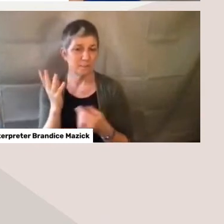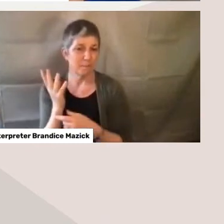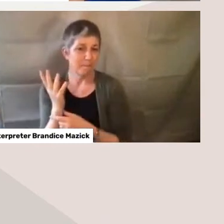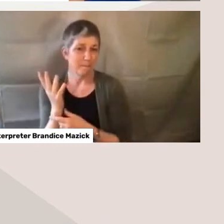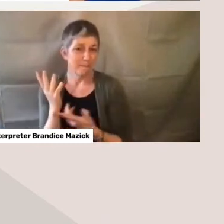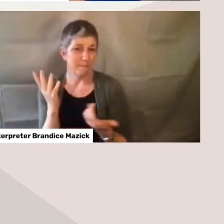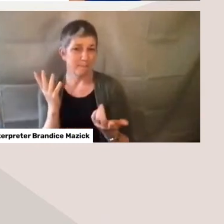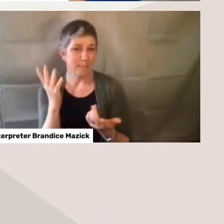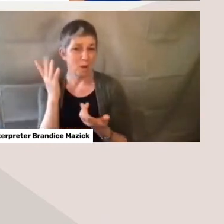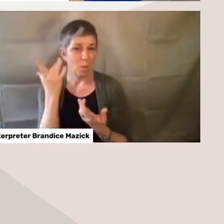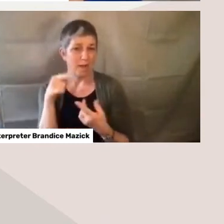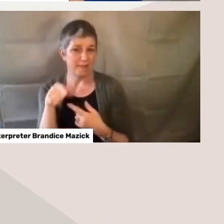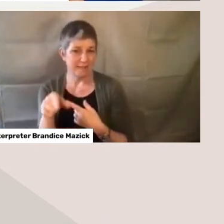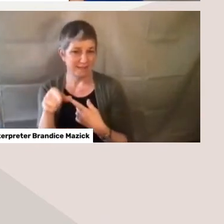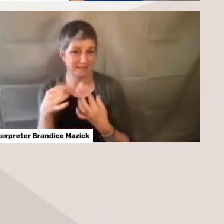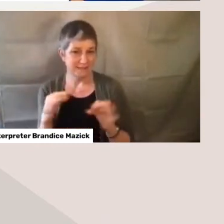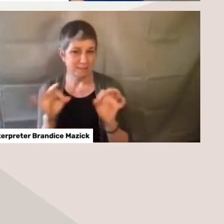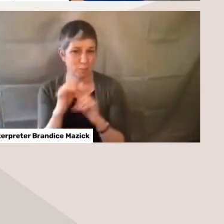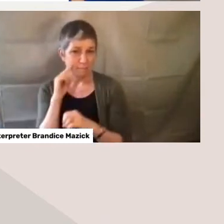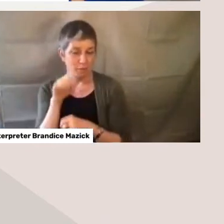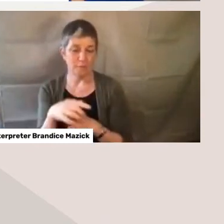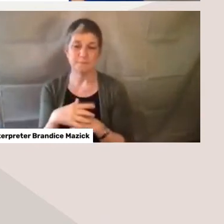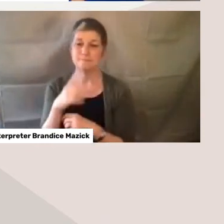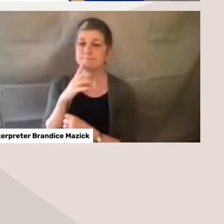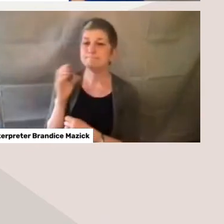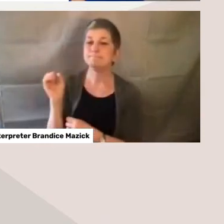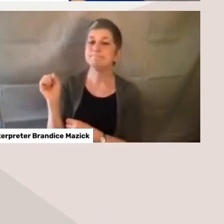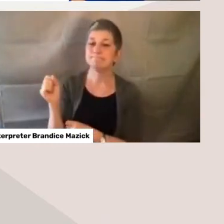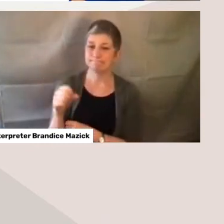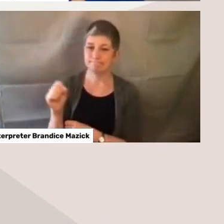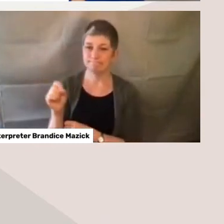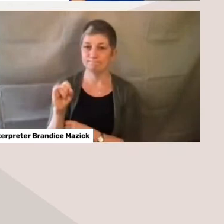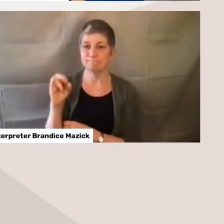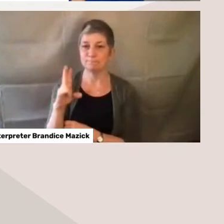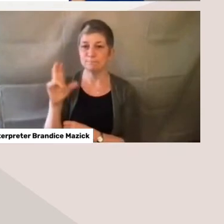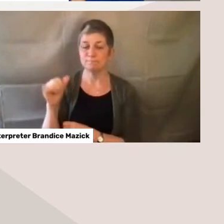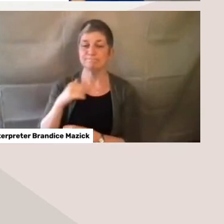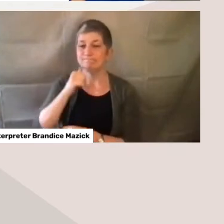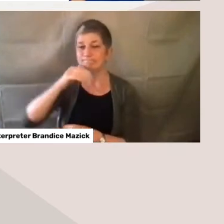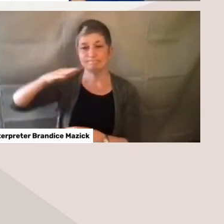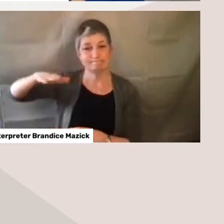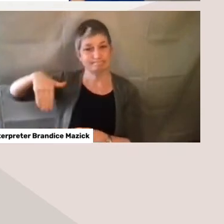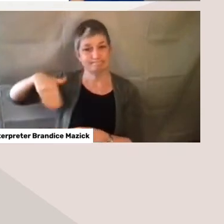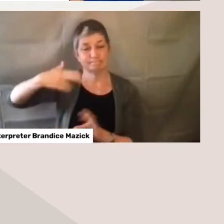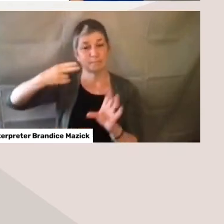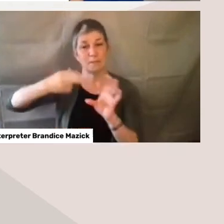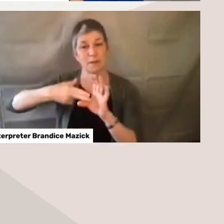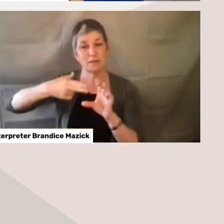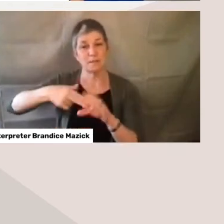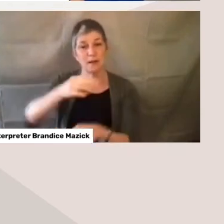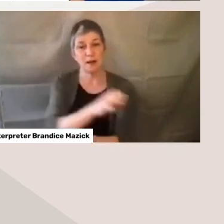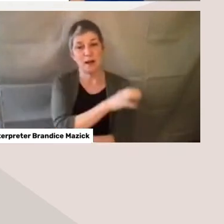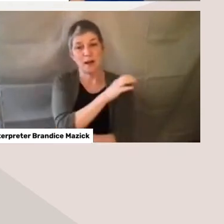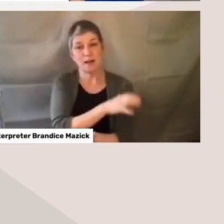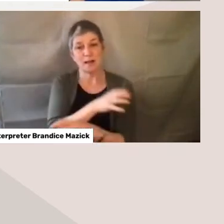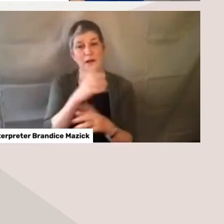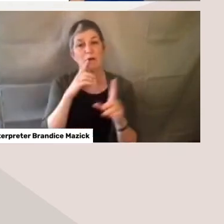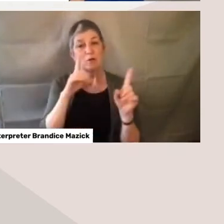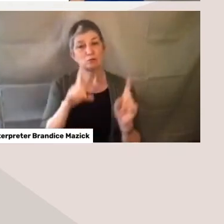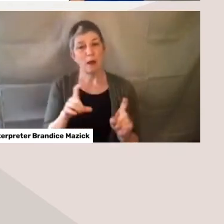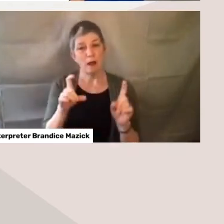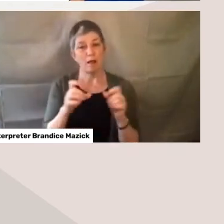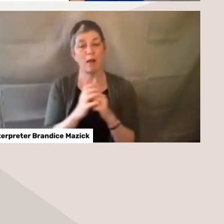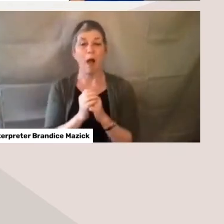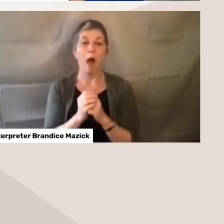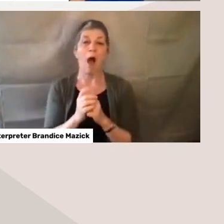is important to you? Yeah, so I have not participated in a clinical trial. I did